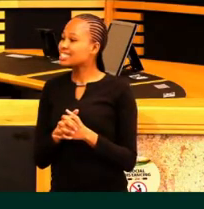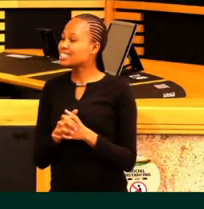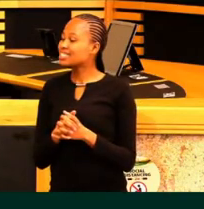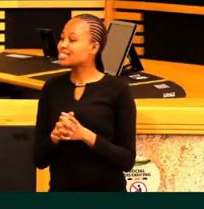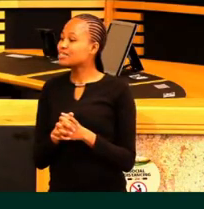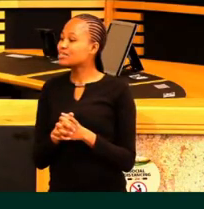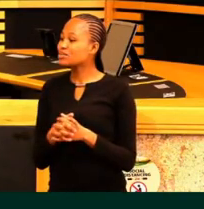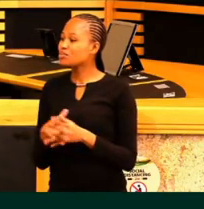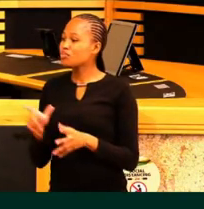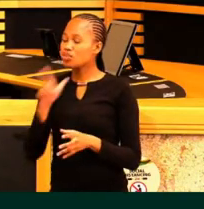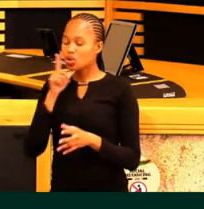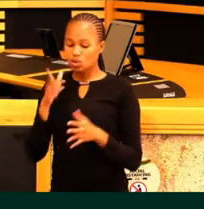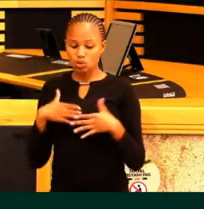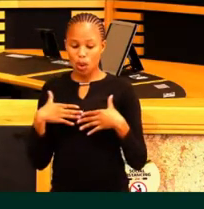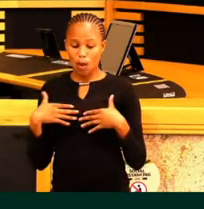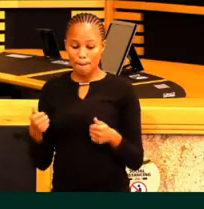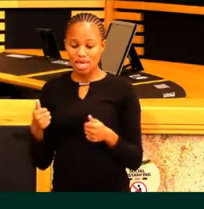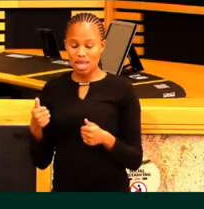foreign